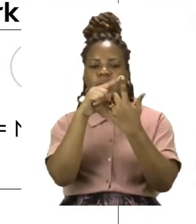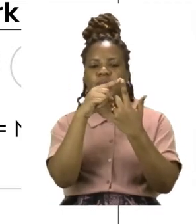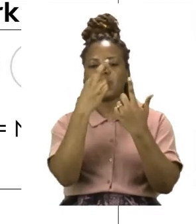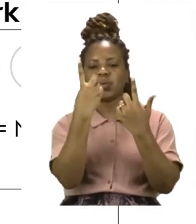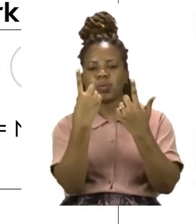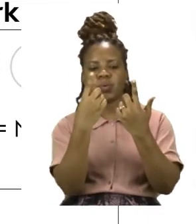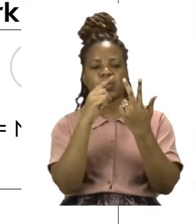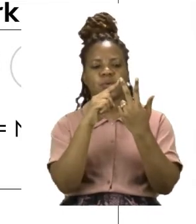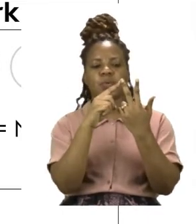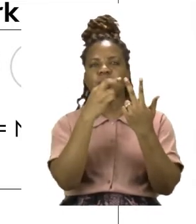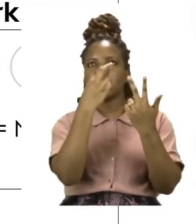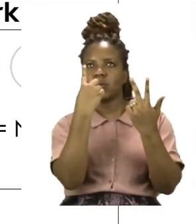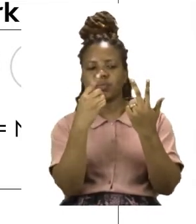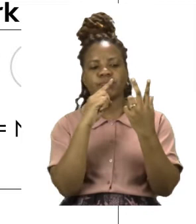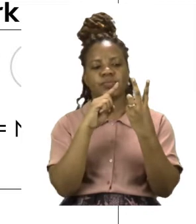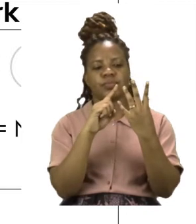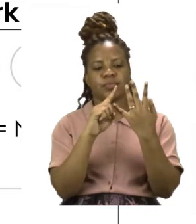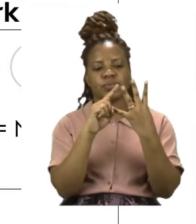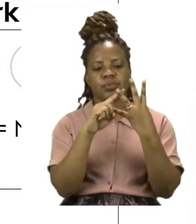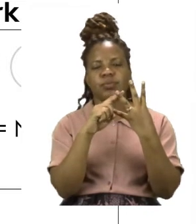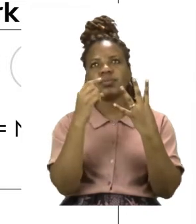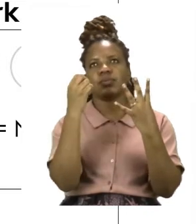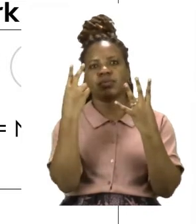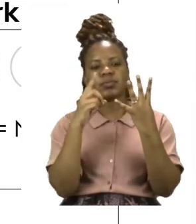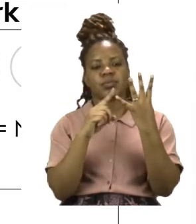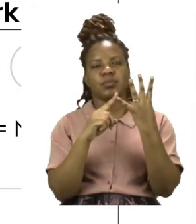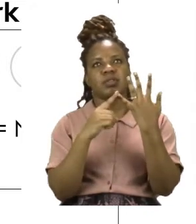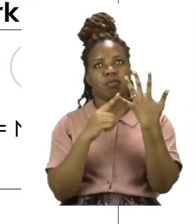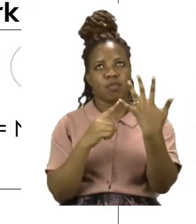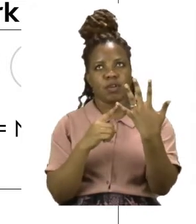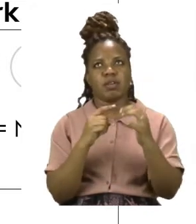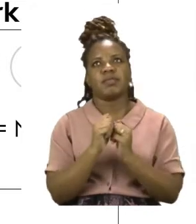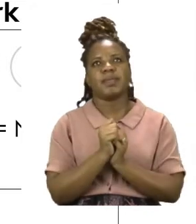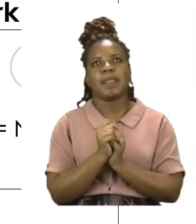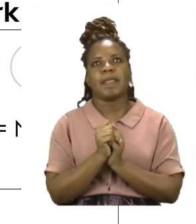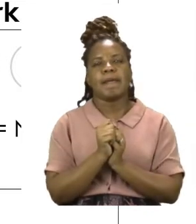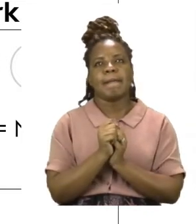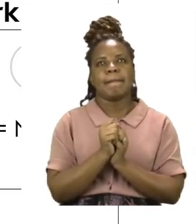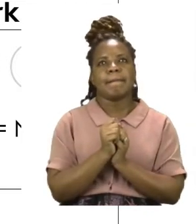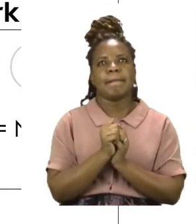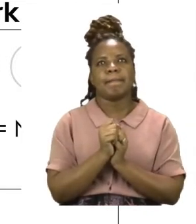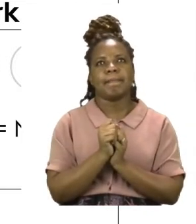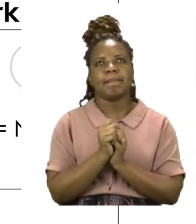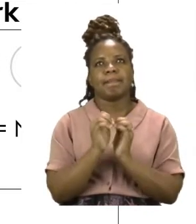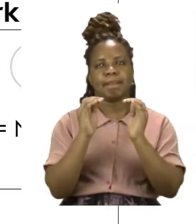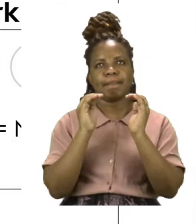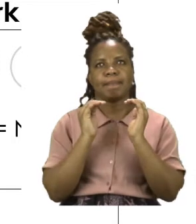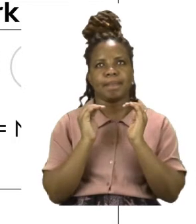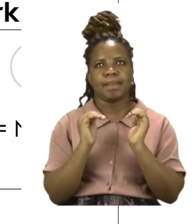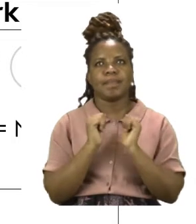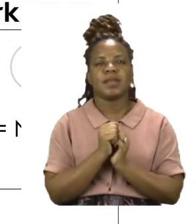2, 3, 4, 5 coins. Now the sum they came up with was 5